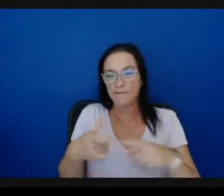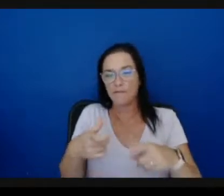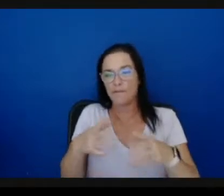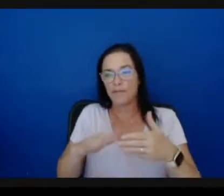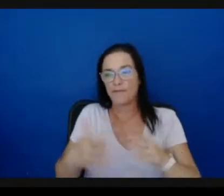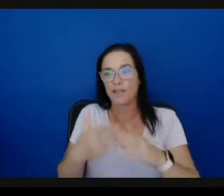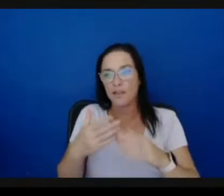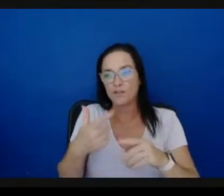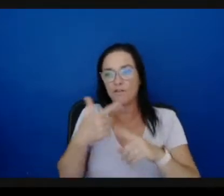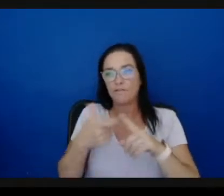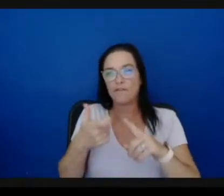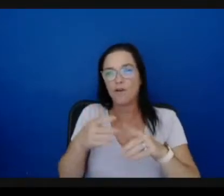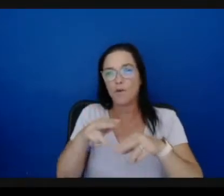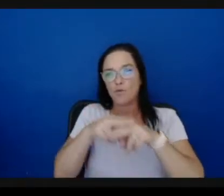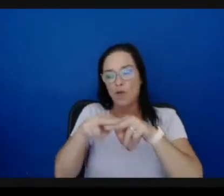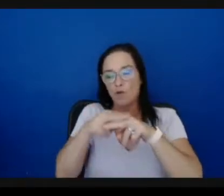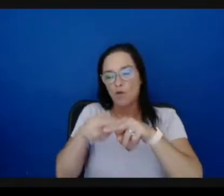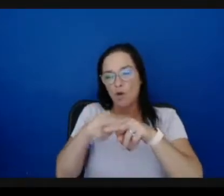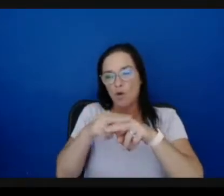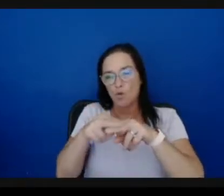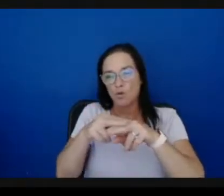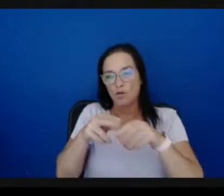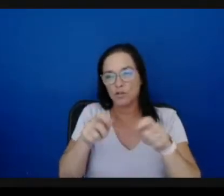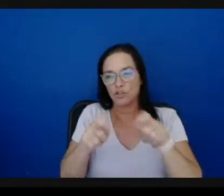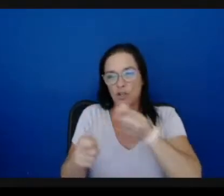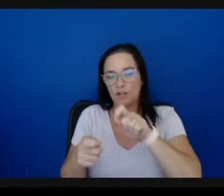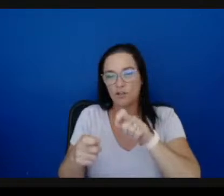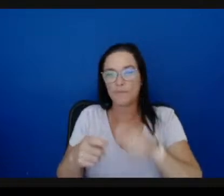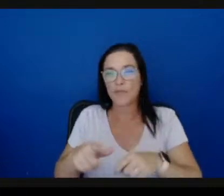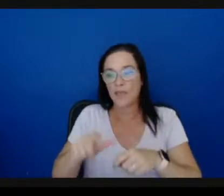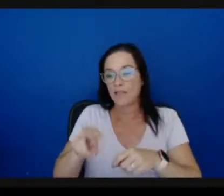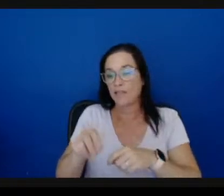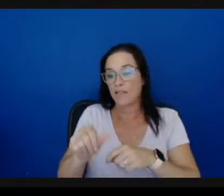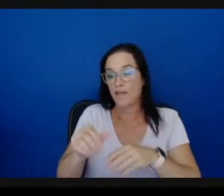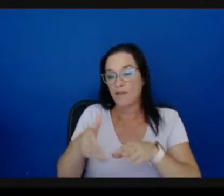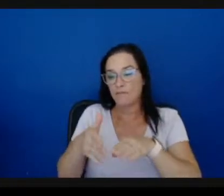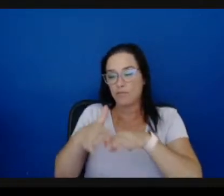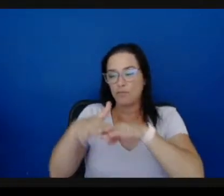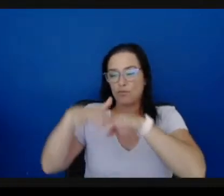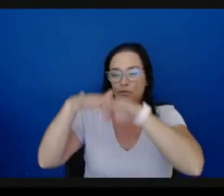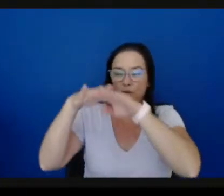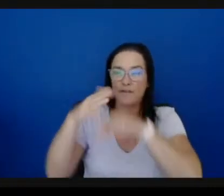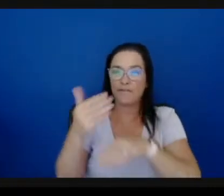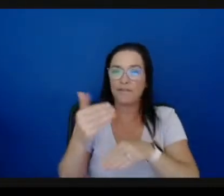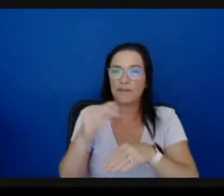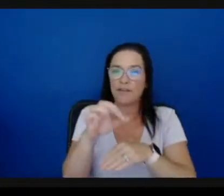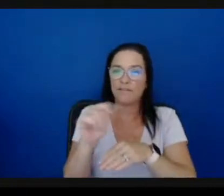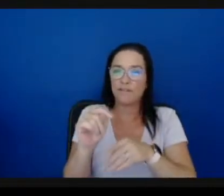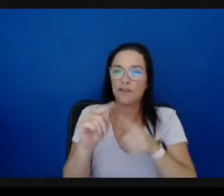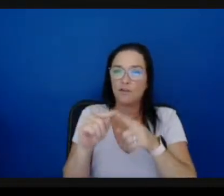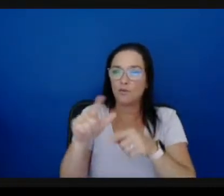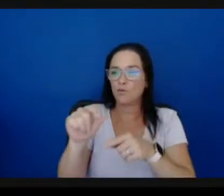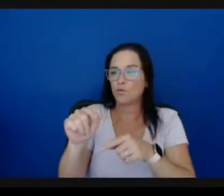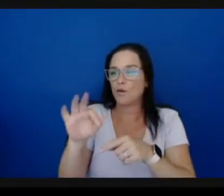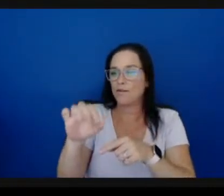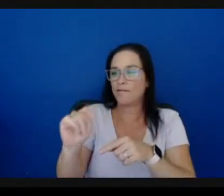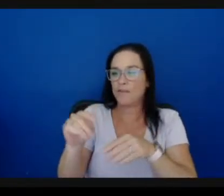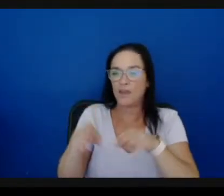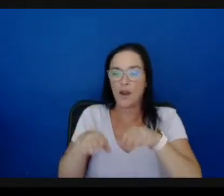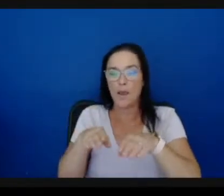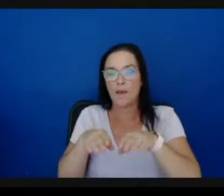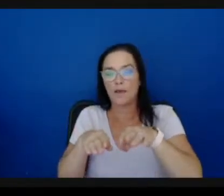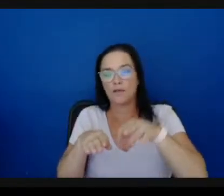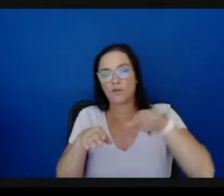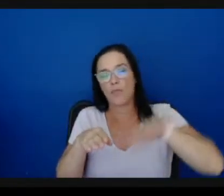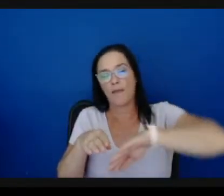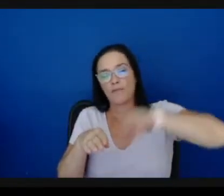railroad grading. Although the lava piled up to a height of 15 to 20 feet above the level of the top of the grading, the